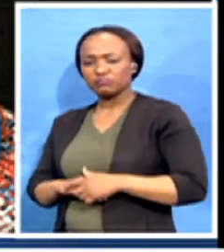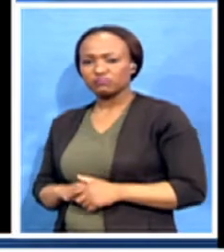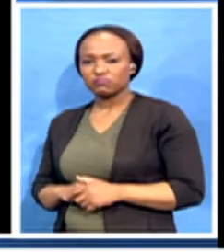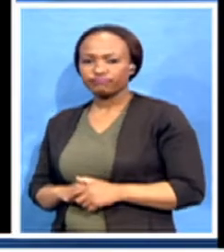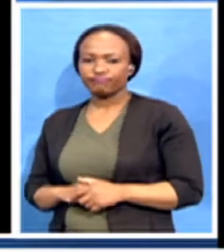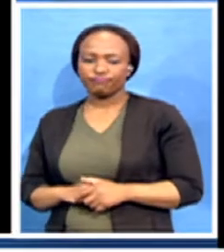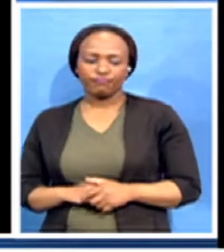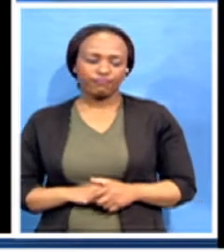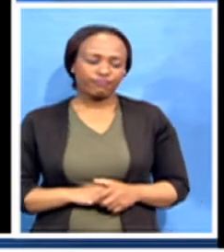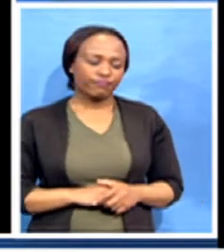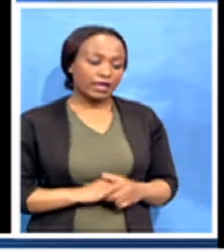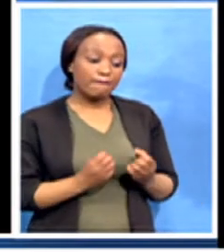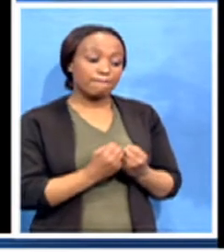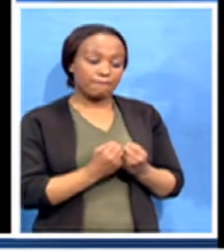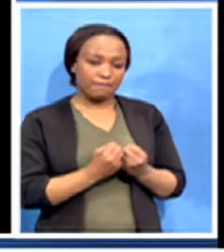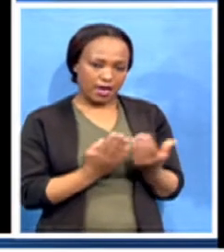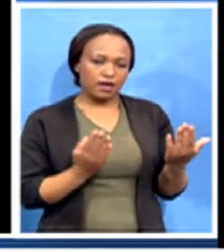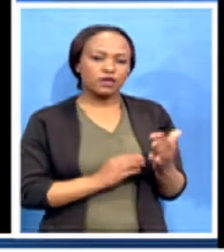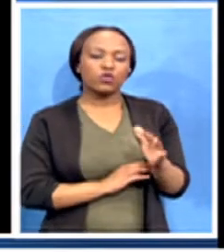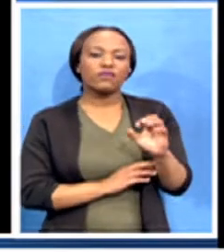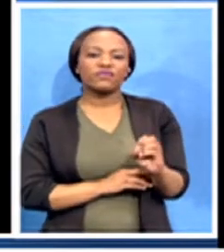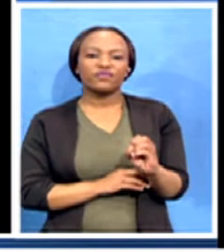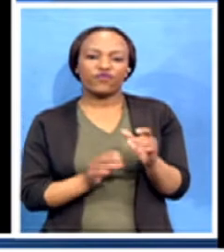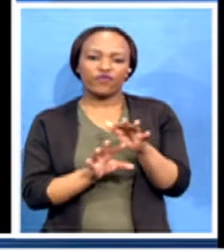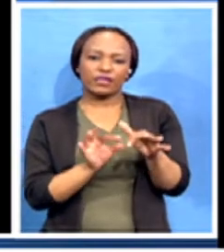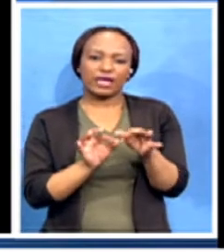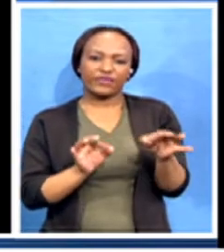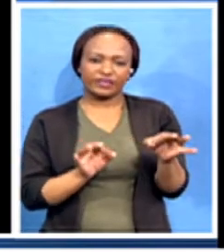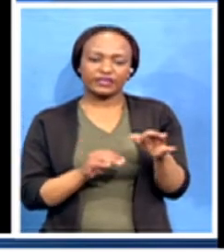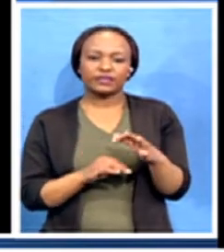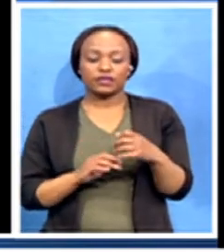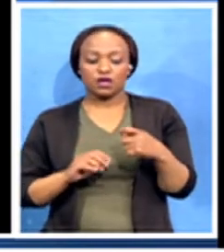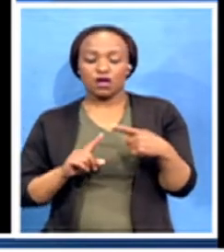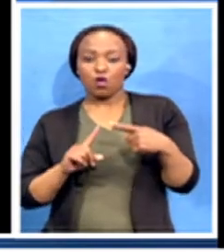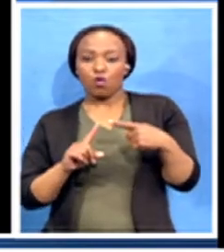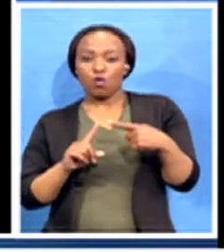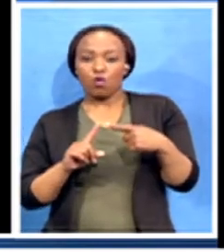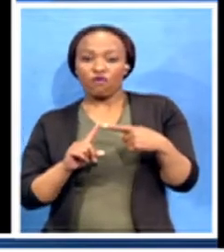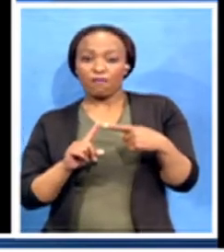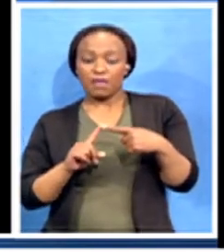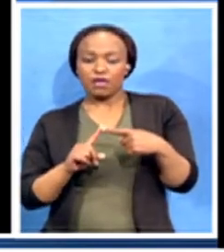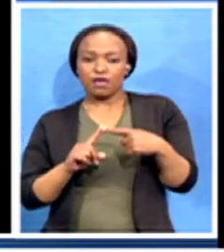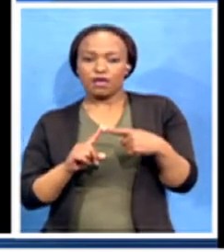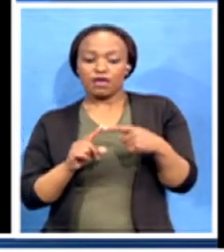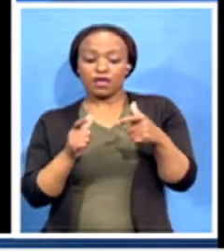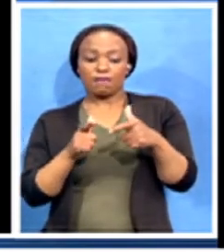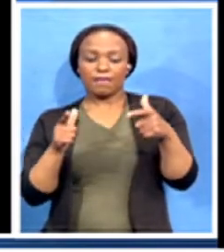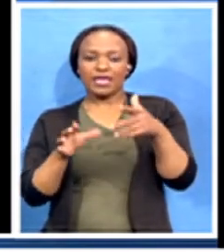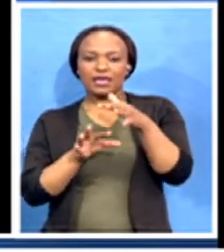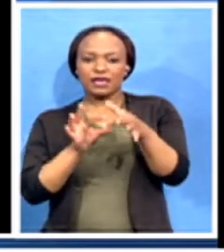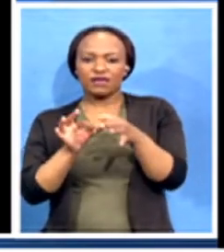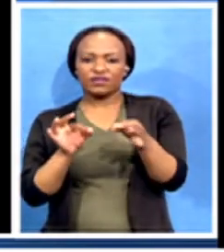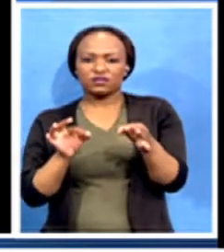There are many, but one, to me, greatest gift was to